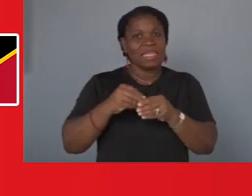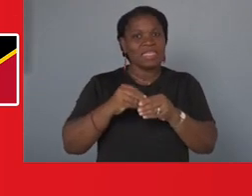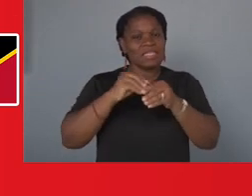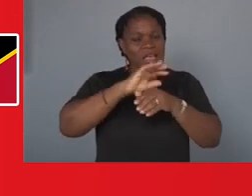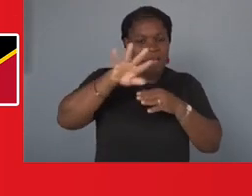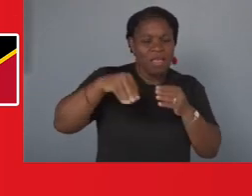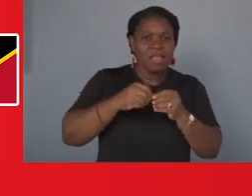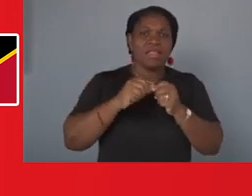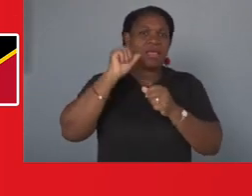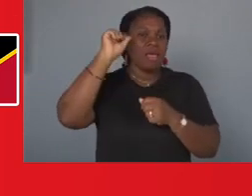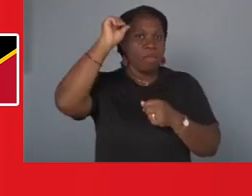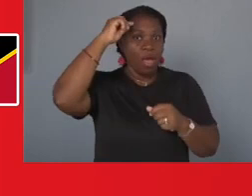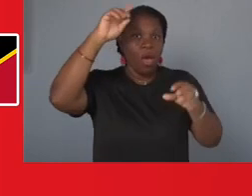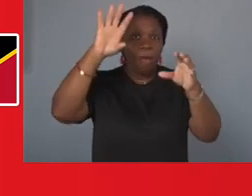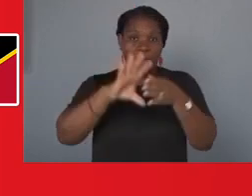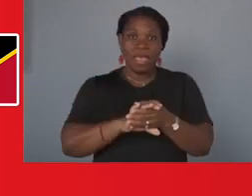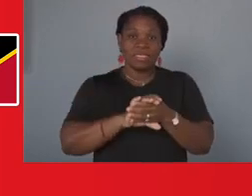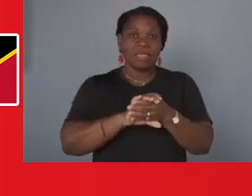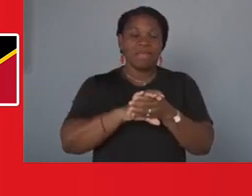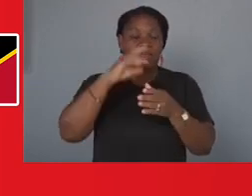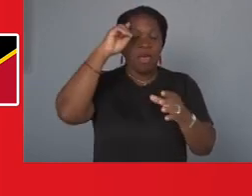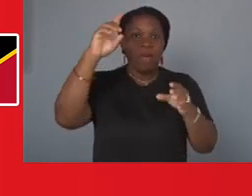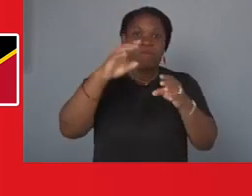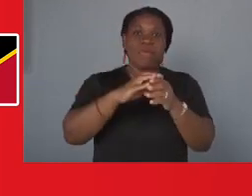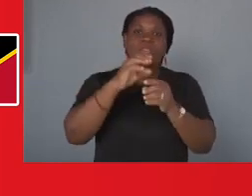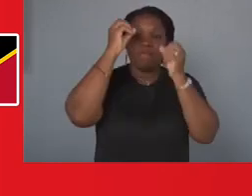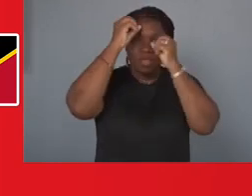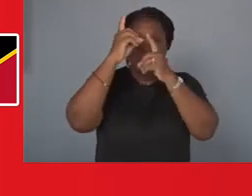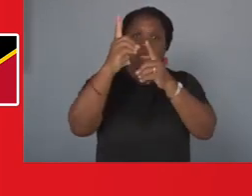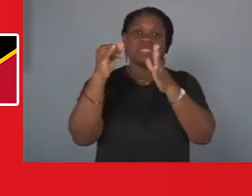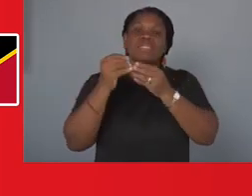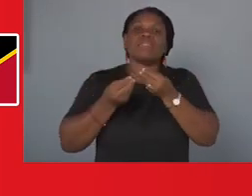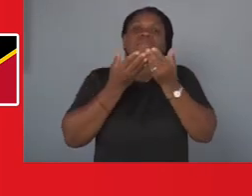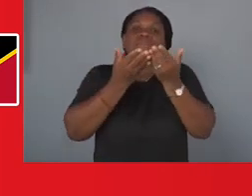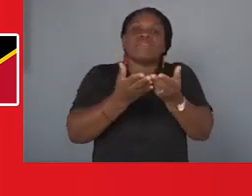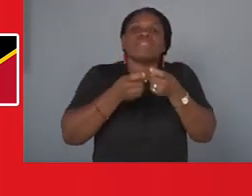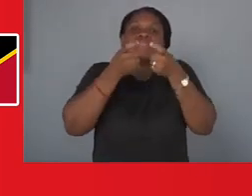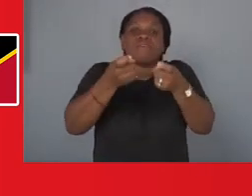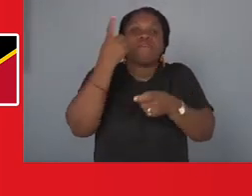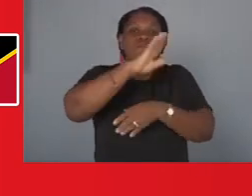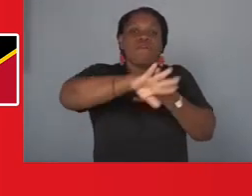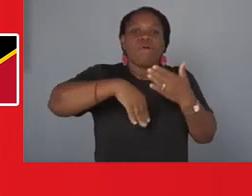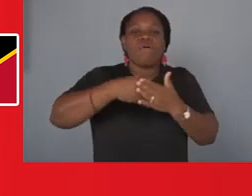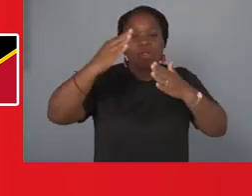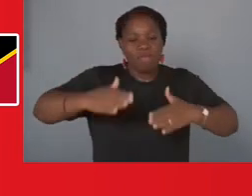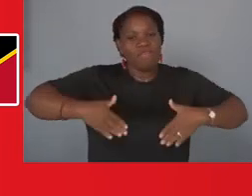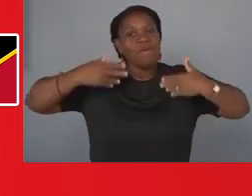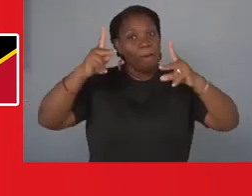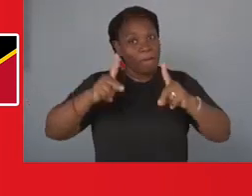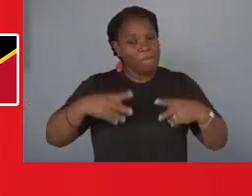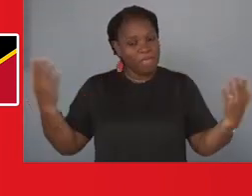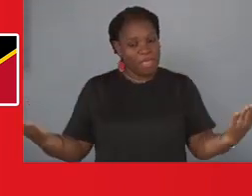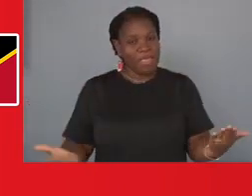comprehensive financial education and savings program, which includes a generosity for all of our young